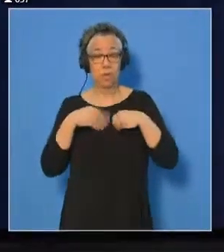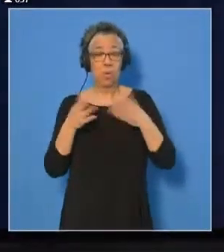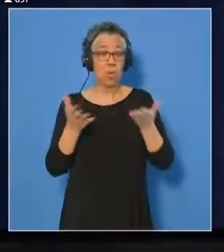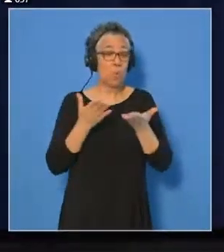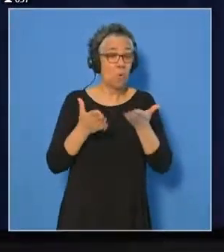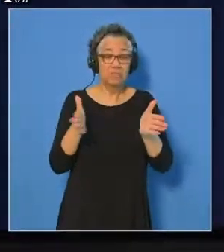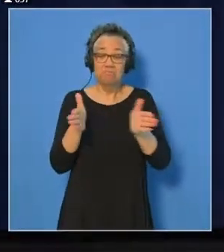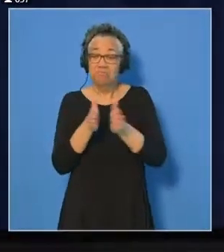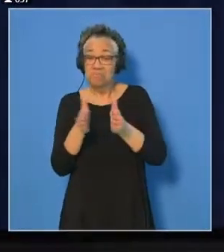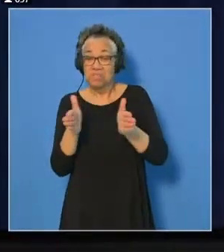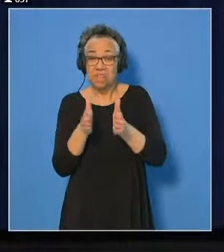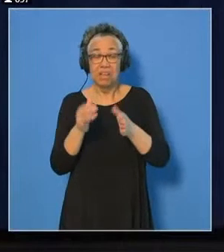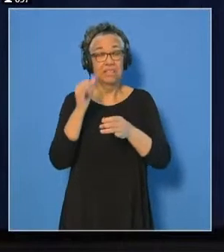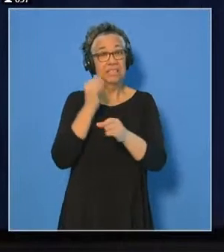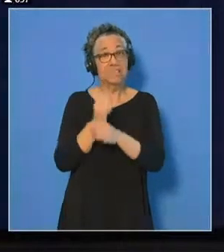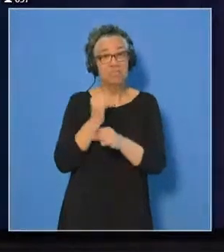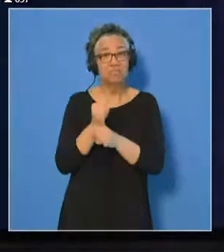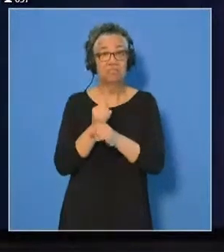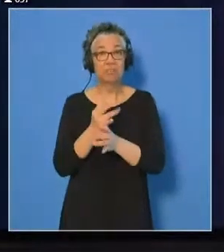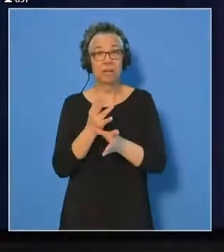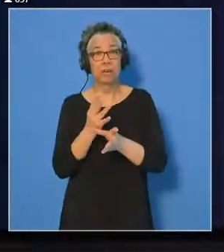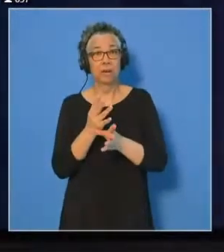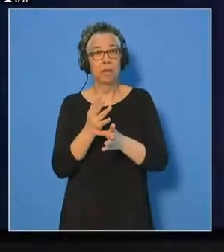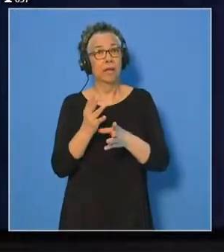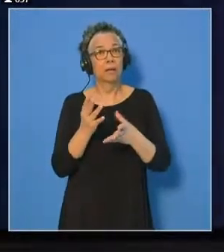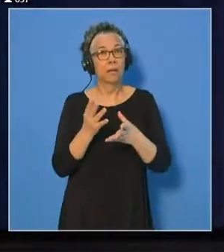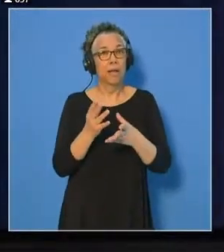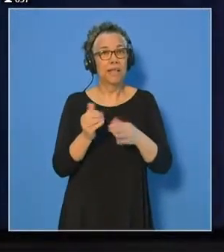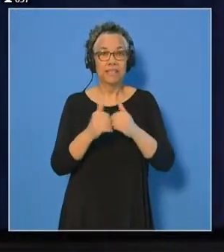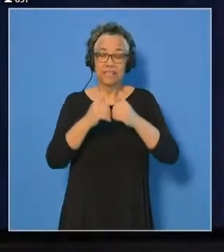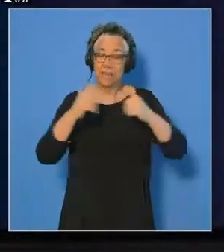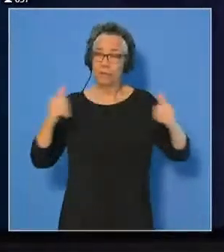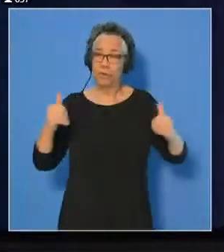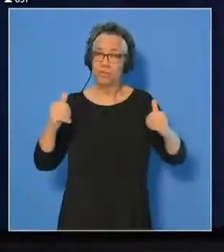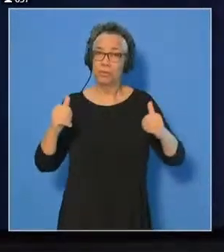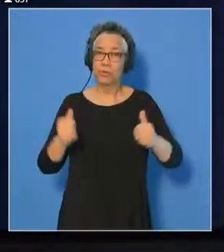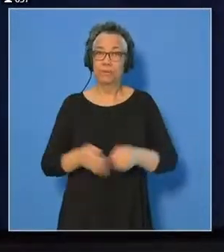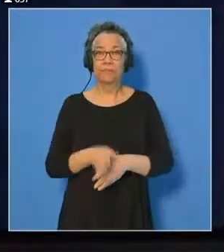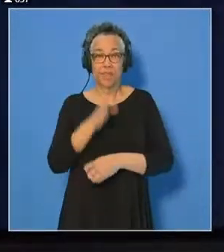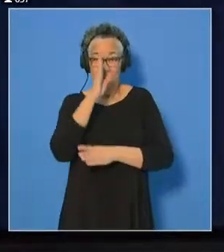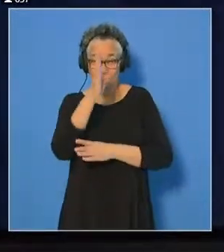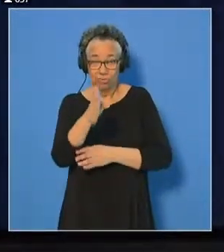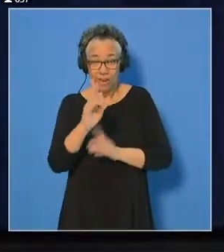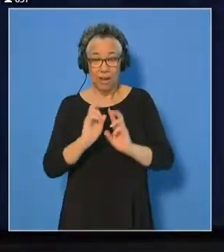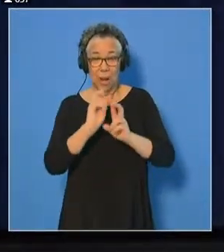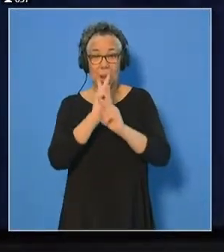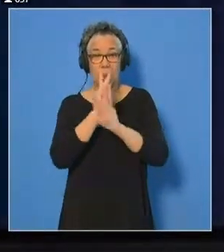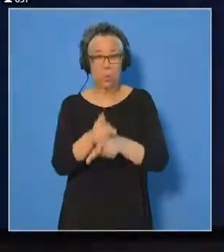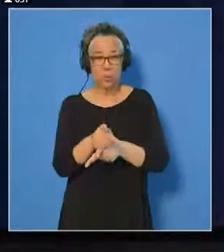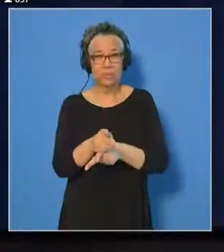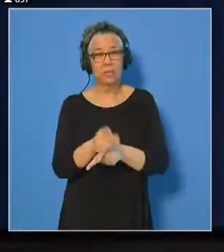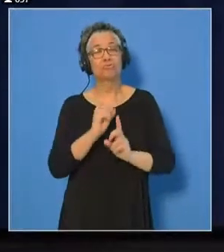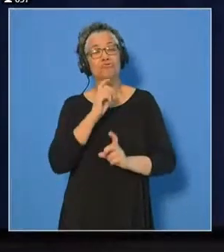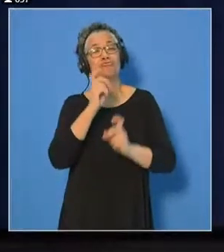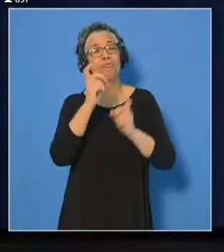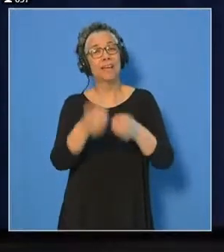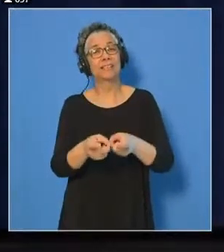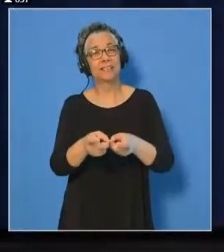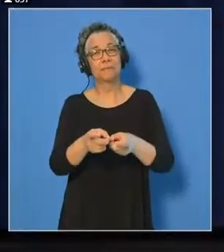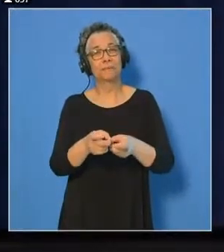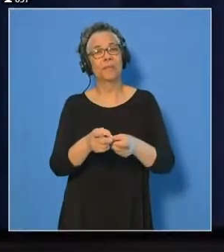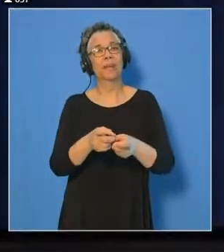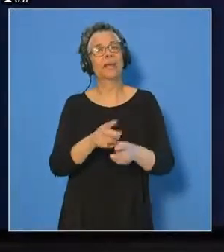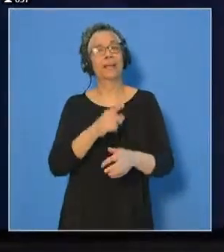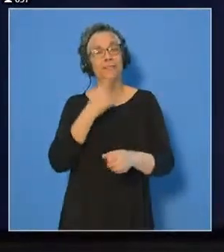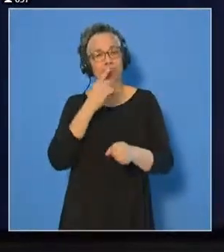what industry, what bands, and the split between direct loans, direct grants, guaranteed loans, and guaranteed overdrafts, so